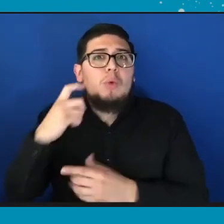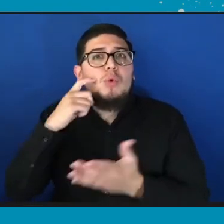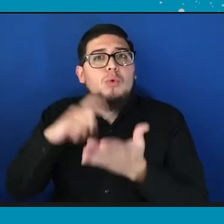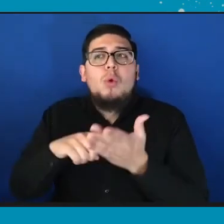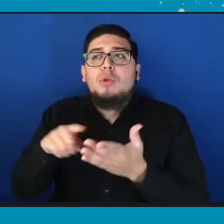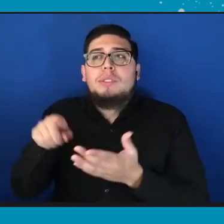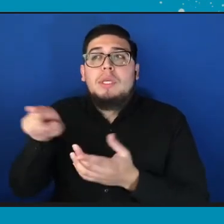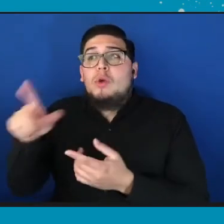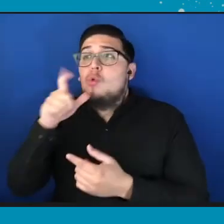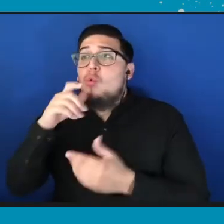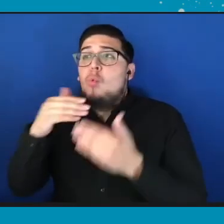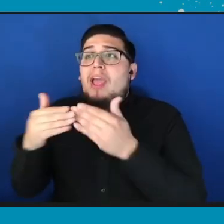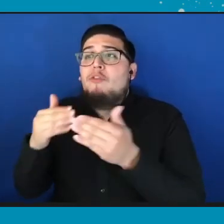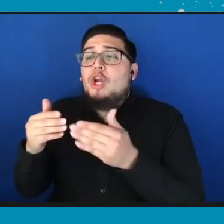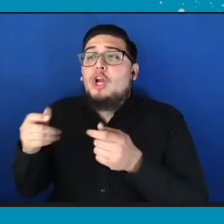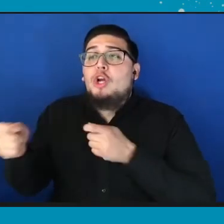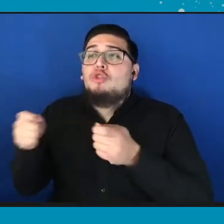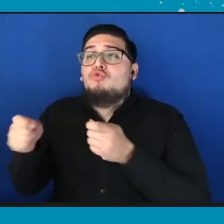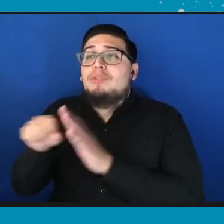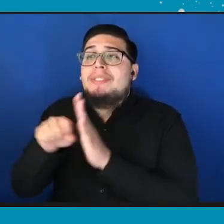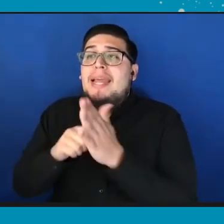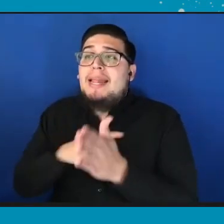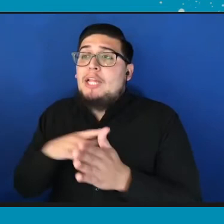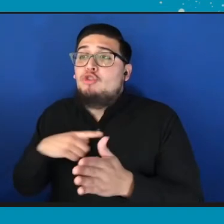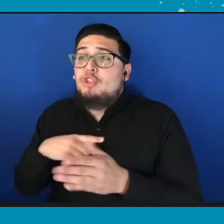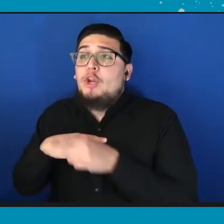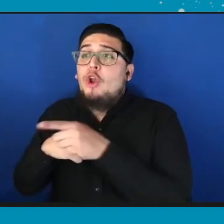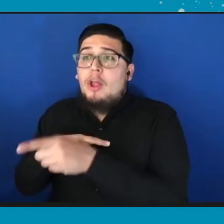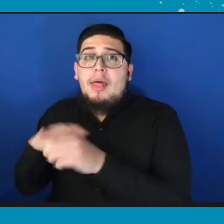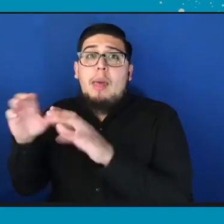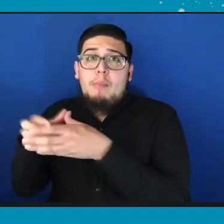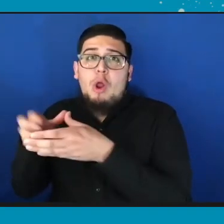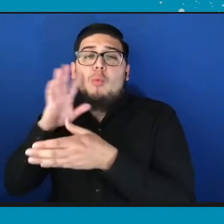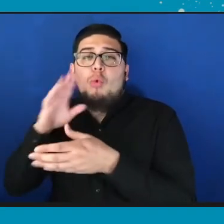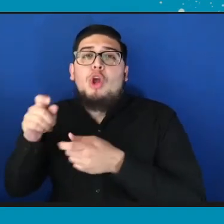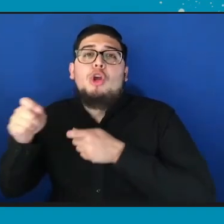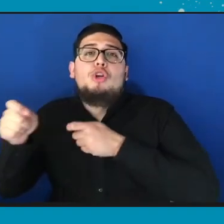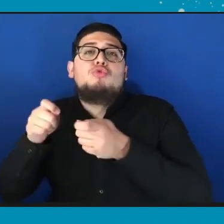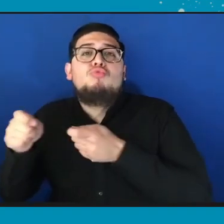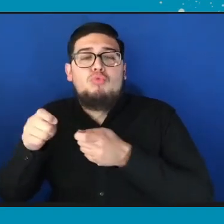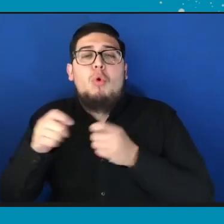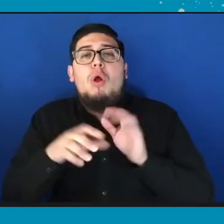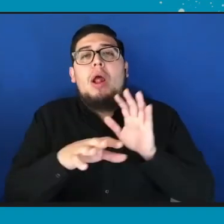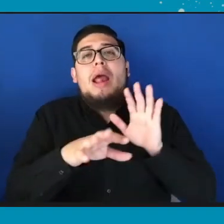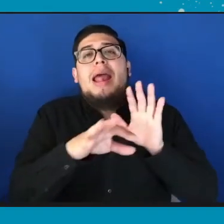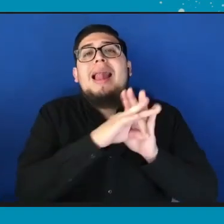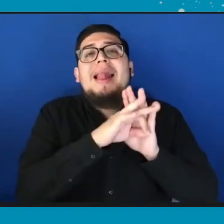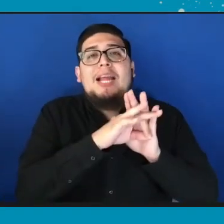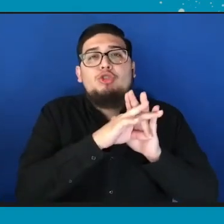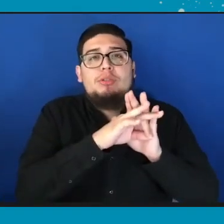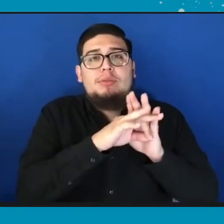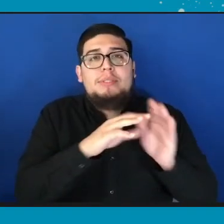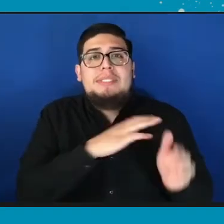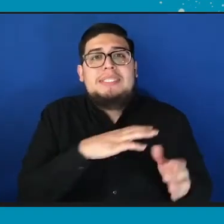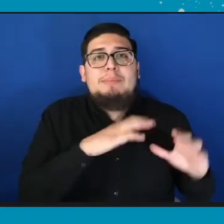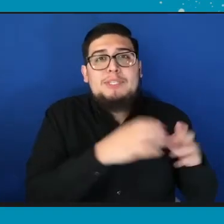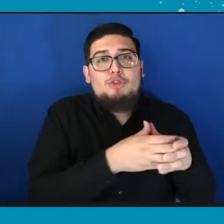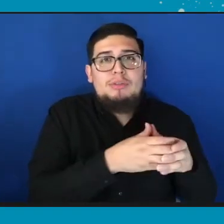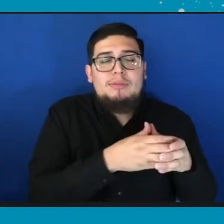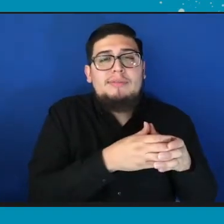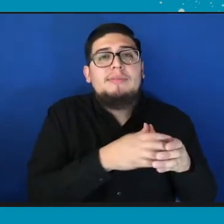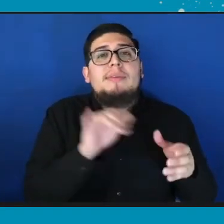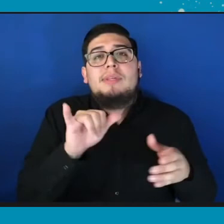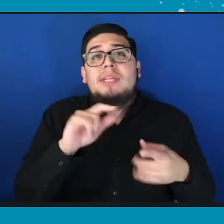state legislature, that party controls the state local election commissions. So that means that those Democratic counties, 4 or 5 of them